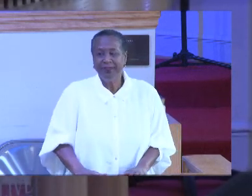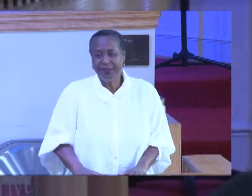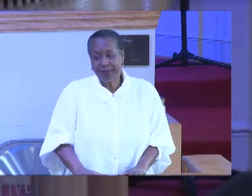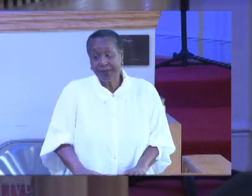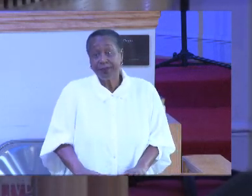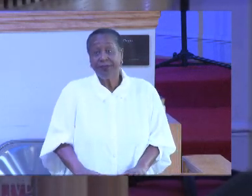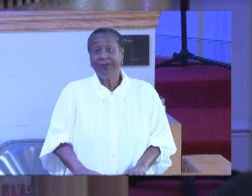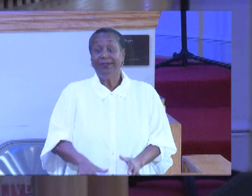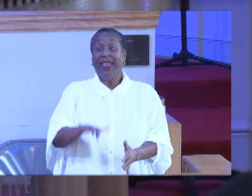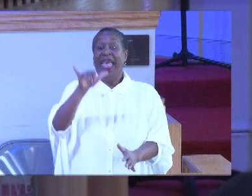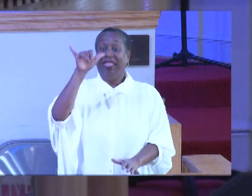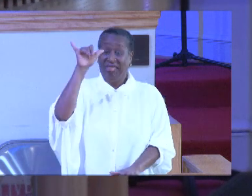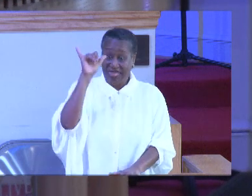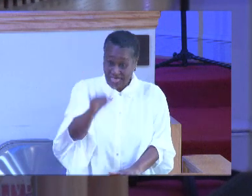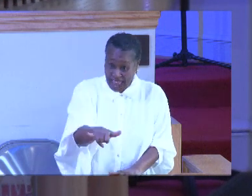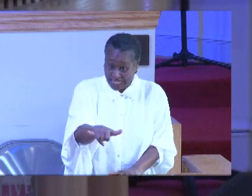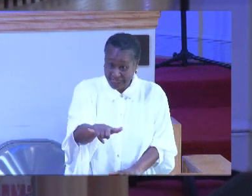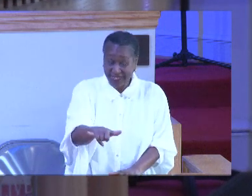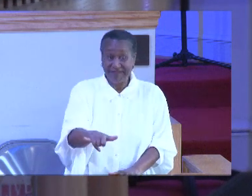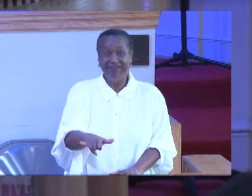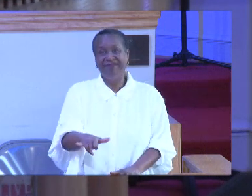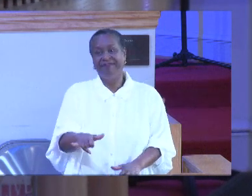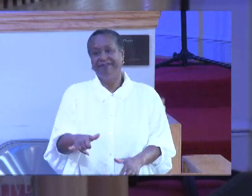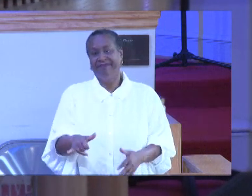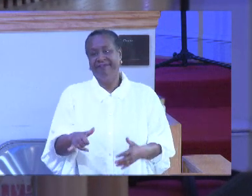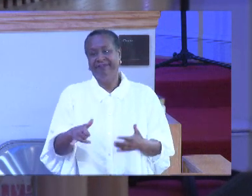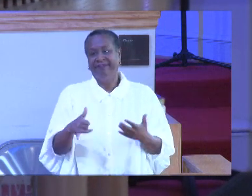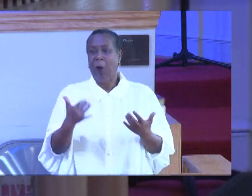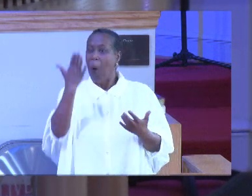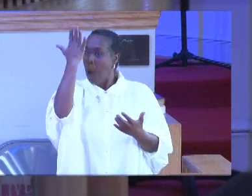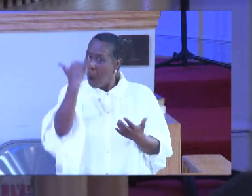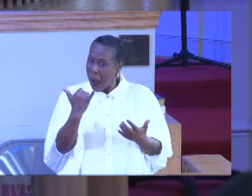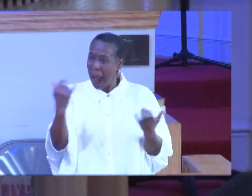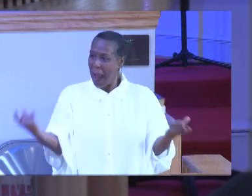And that, beloved, is why we've come today.